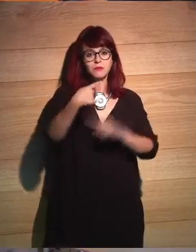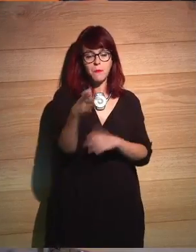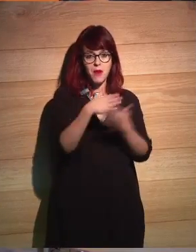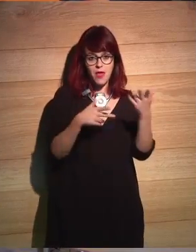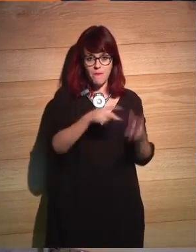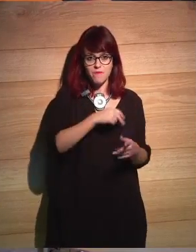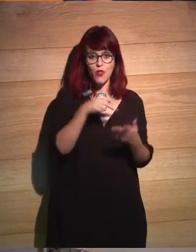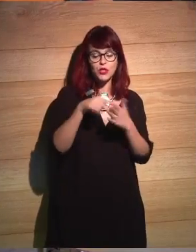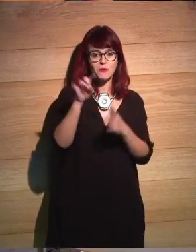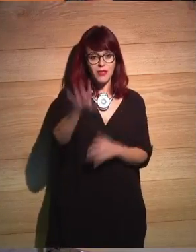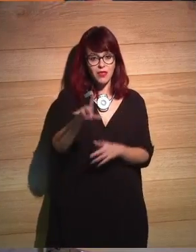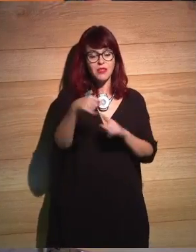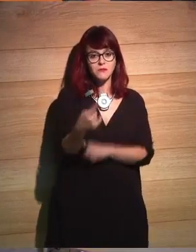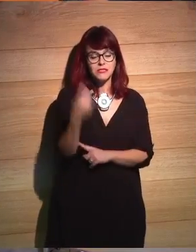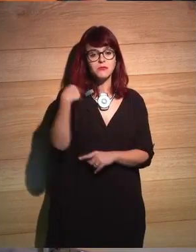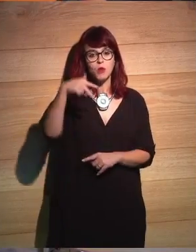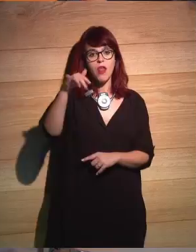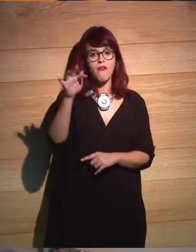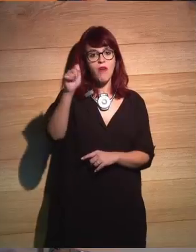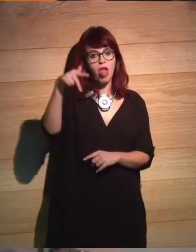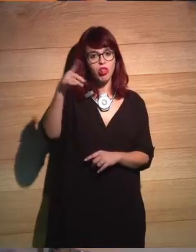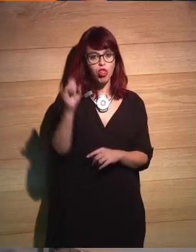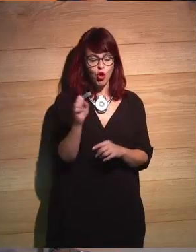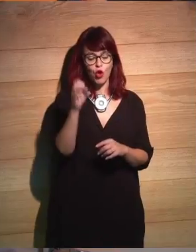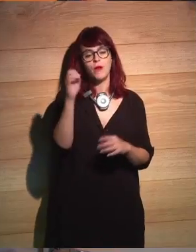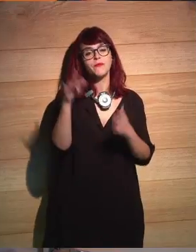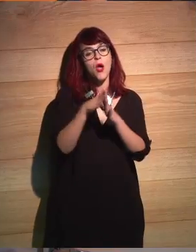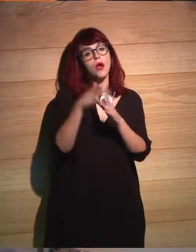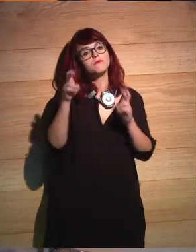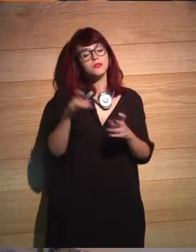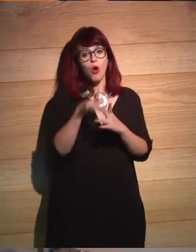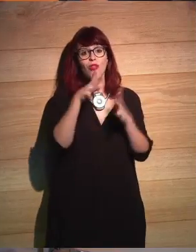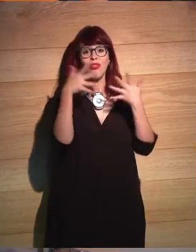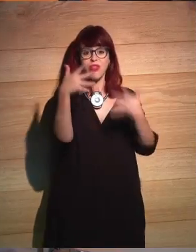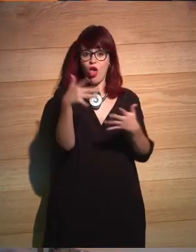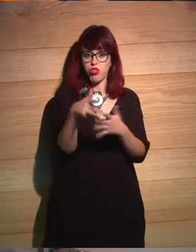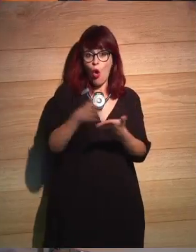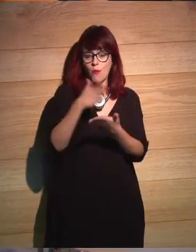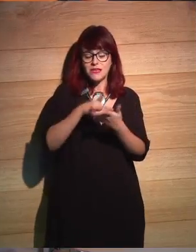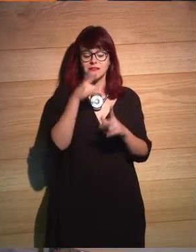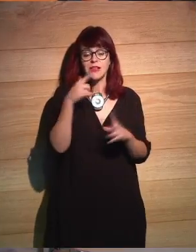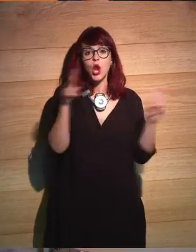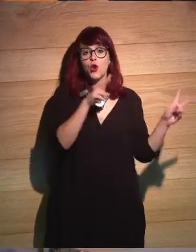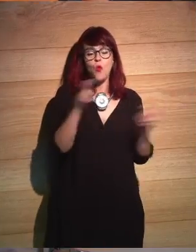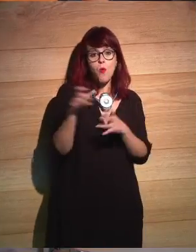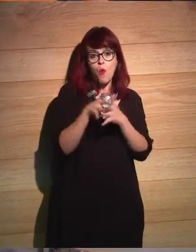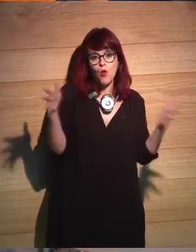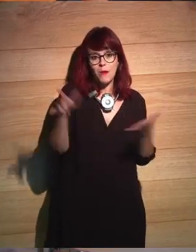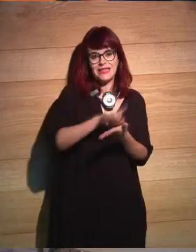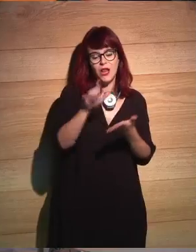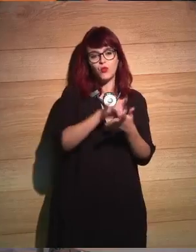national award in 2015. Nefando, which was published by Candaya, her second novel, was included as one of the